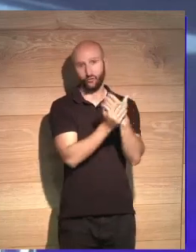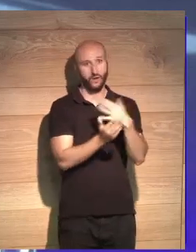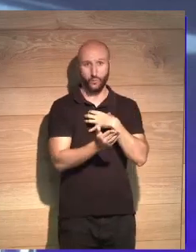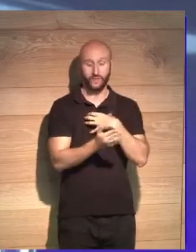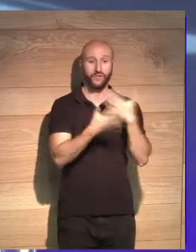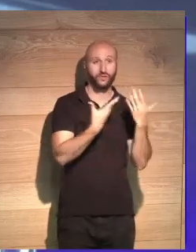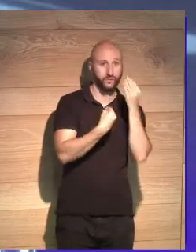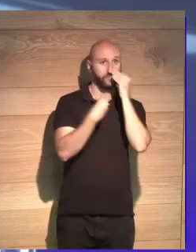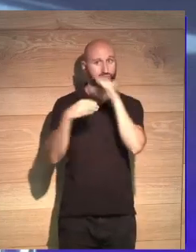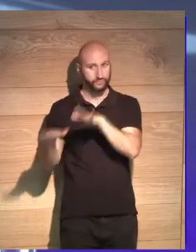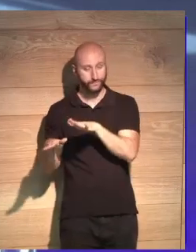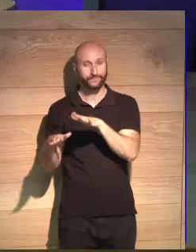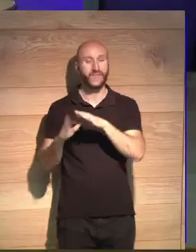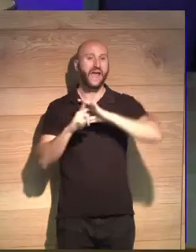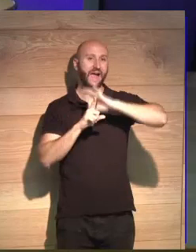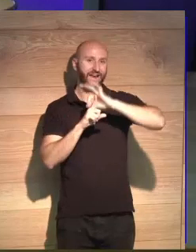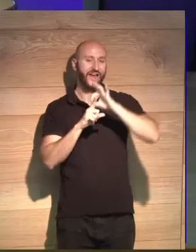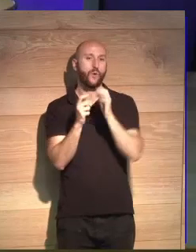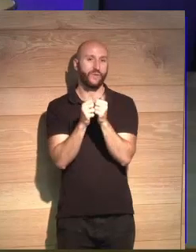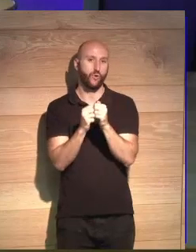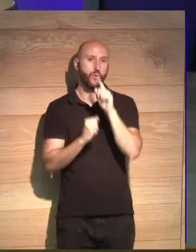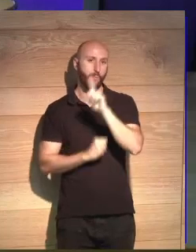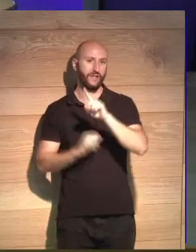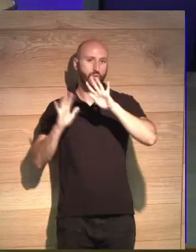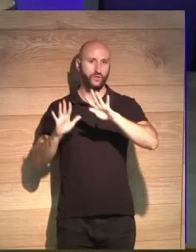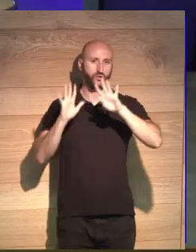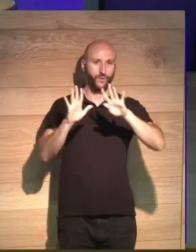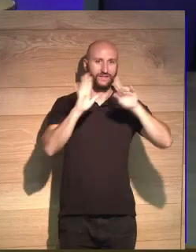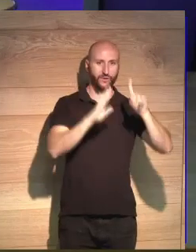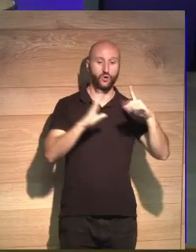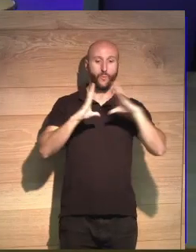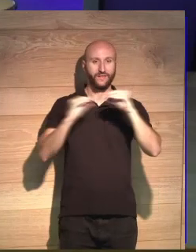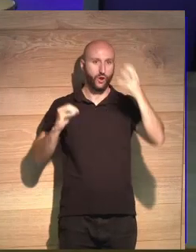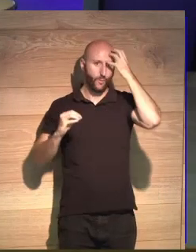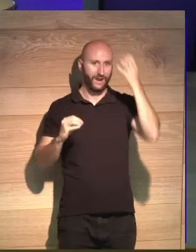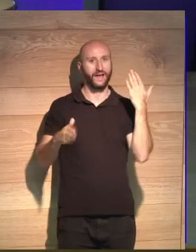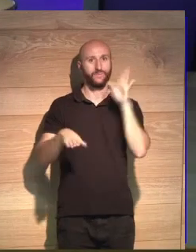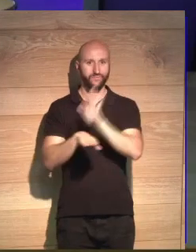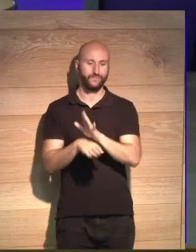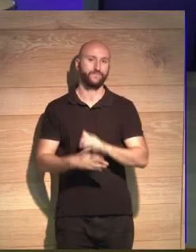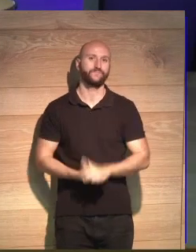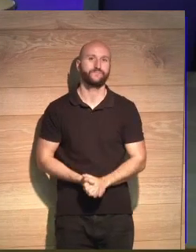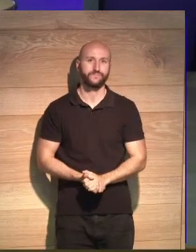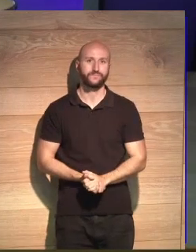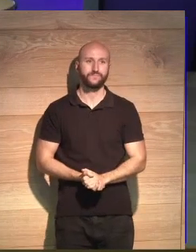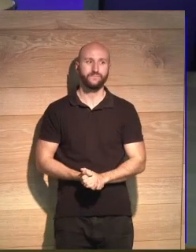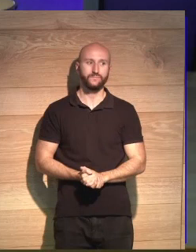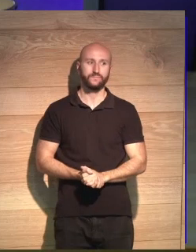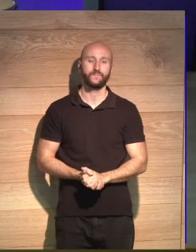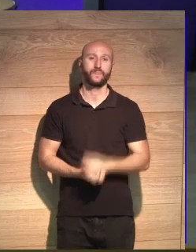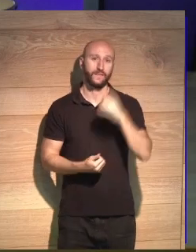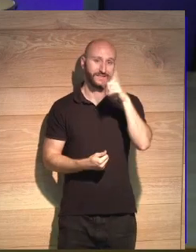study video games in Norway. So what he did was starting the